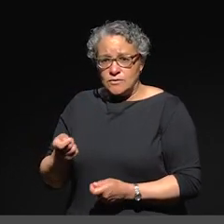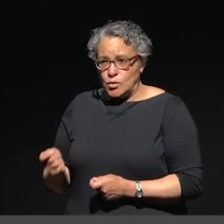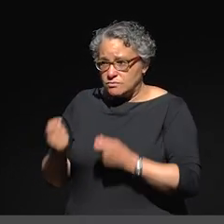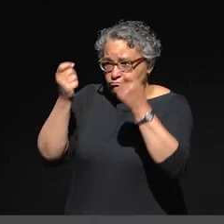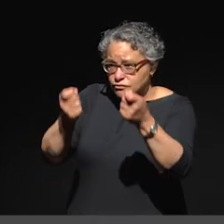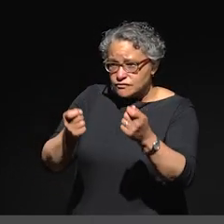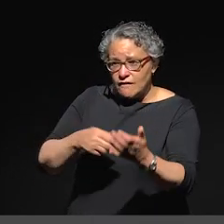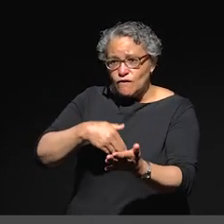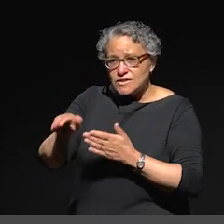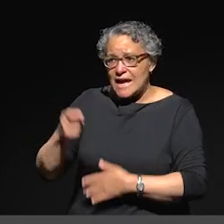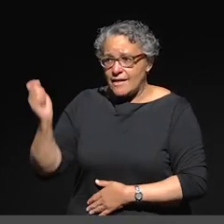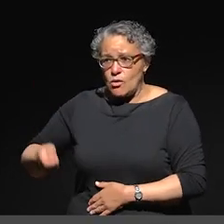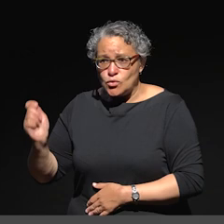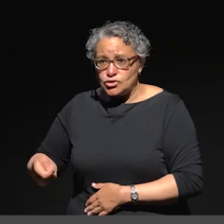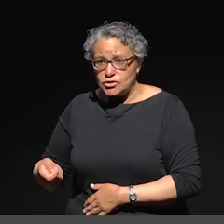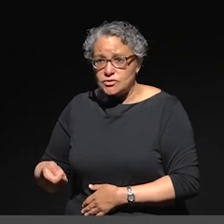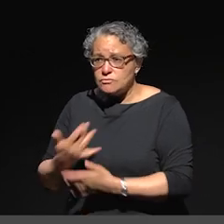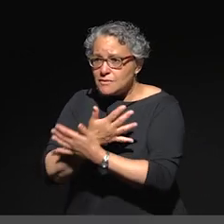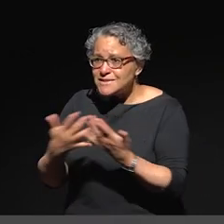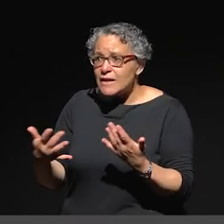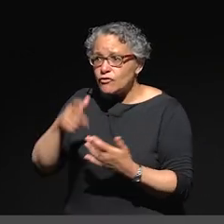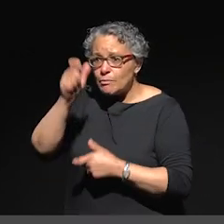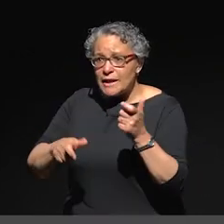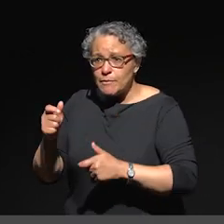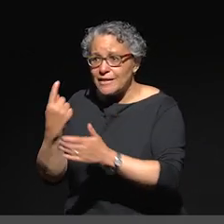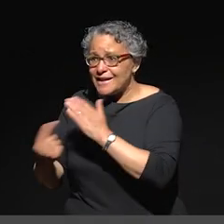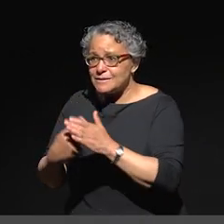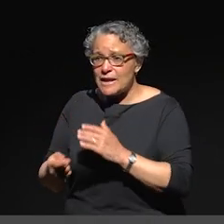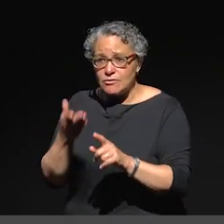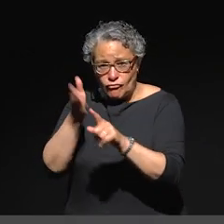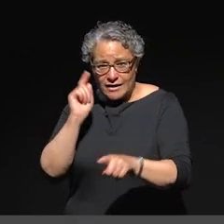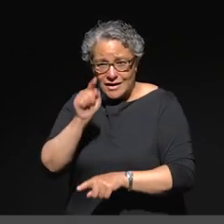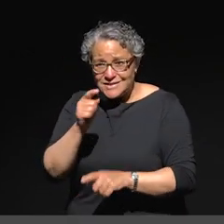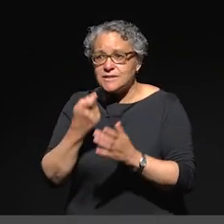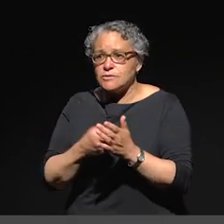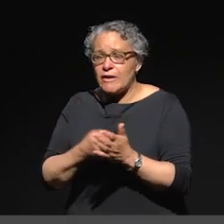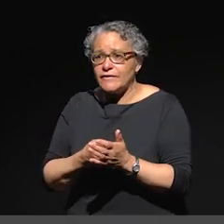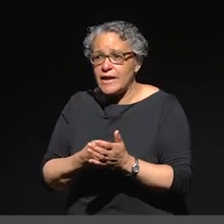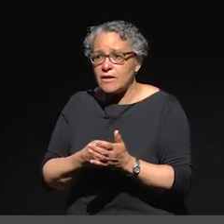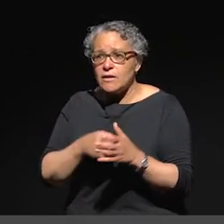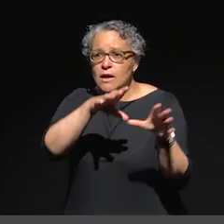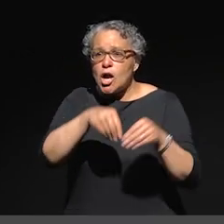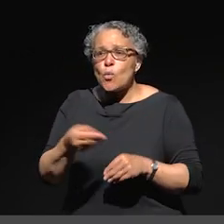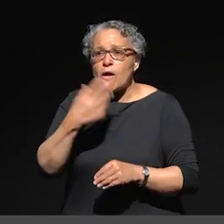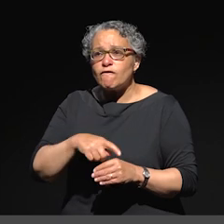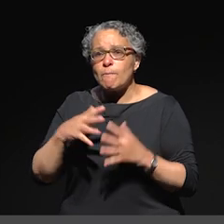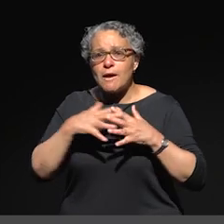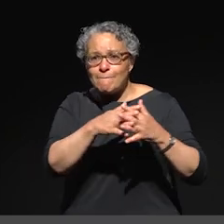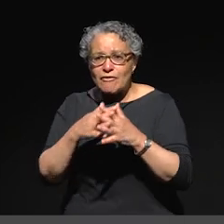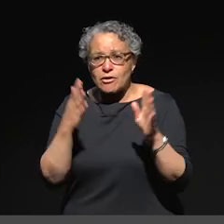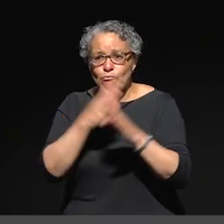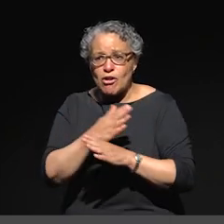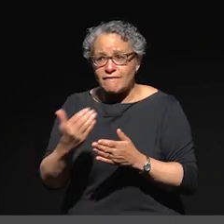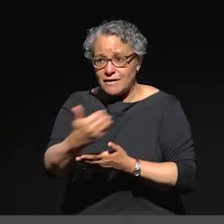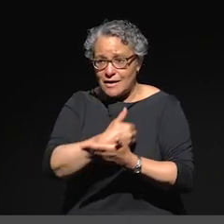unpublished, completely unknown. Everybody, several people, independently of each other, recognized this as Raphael. It was acquired for an American private collection for quite a lot